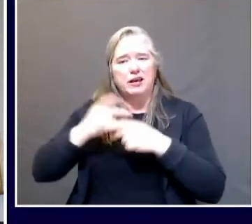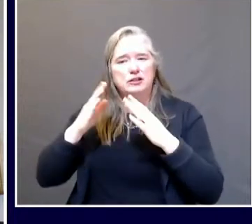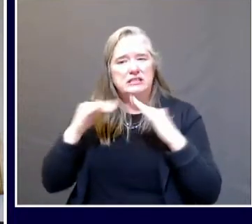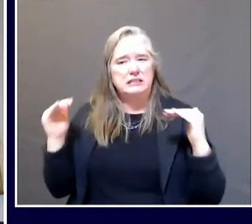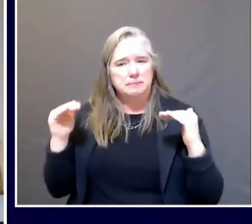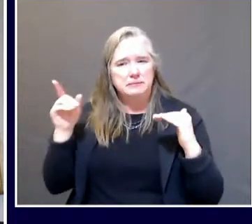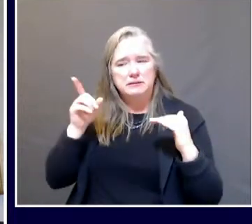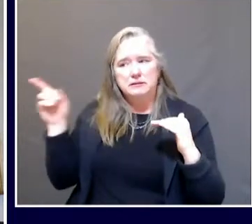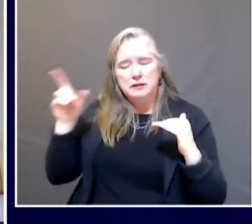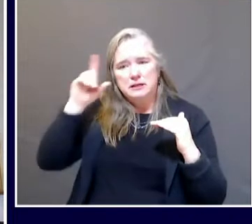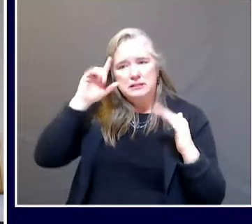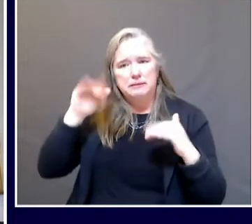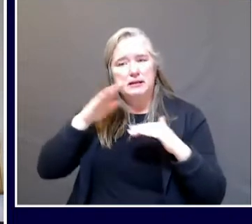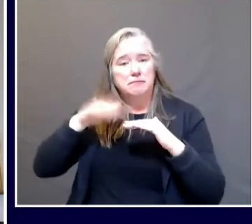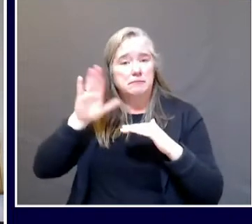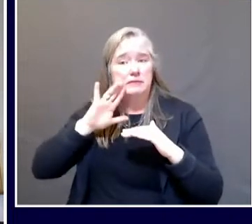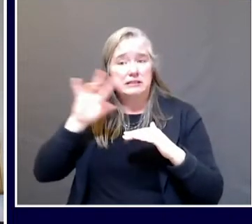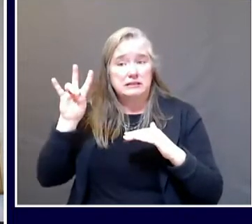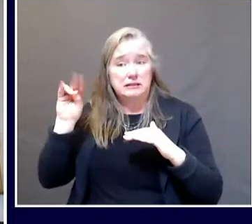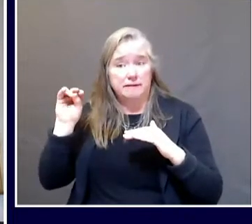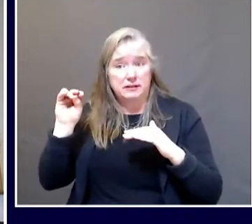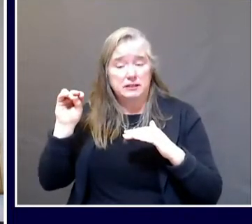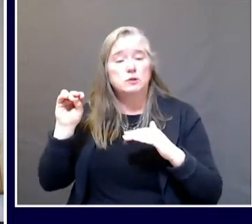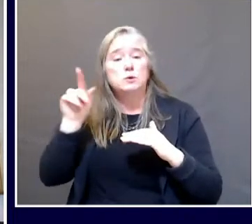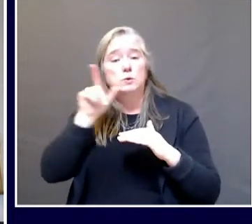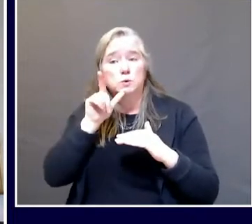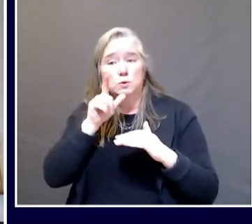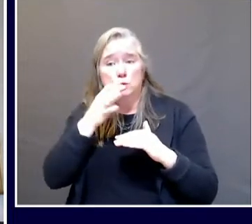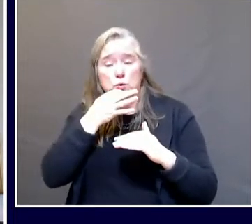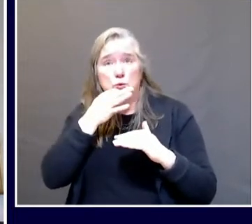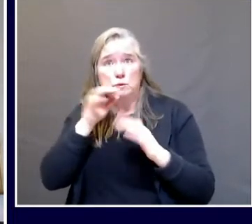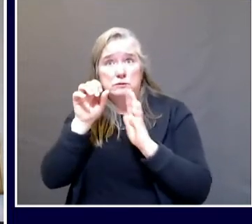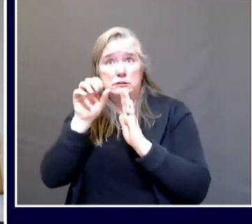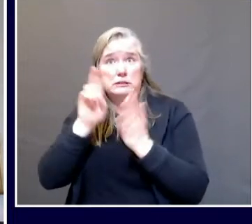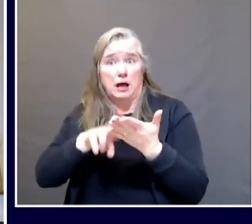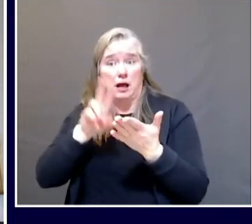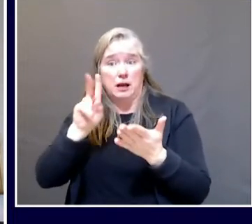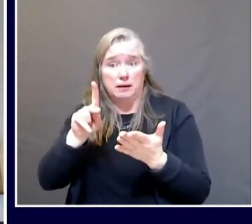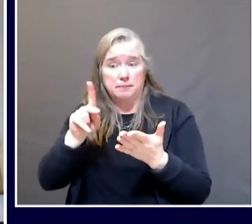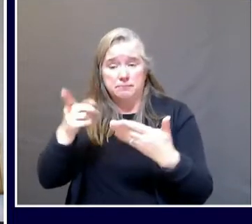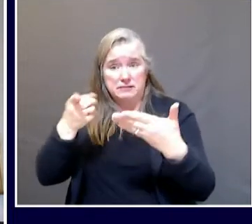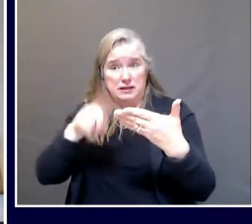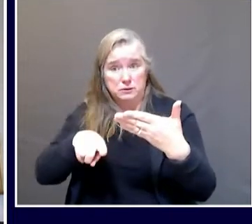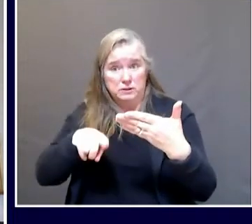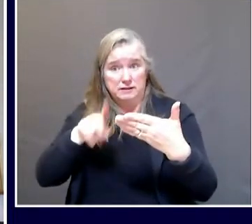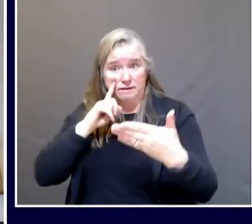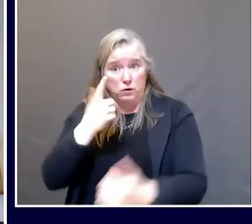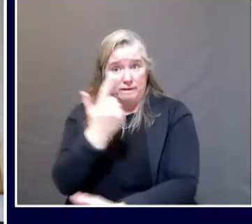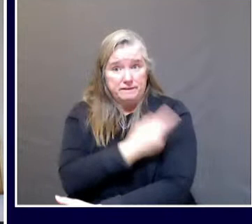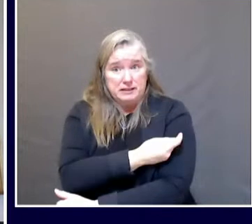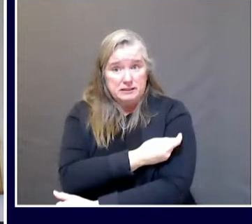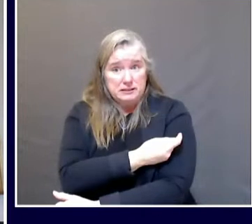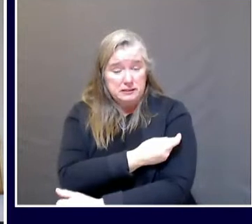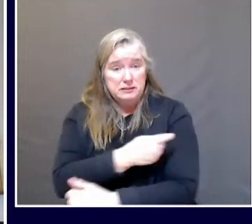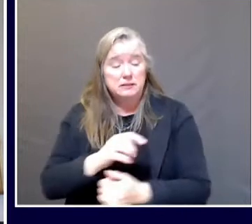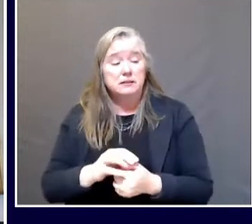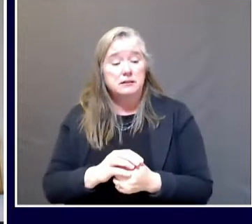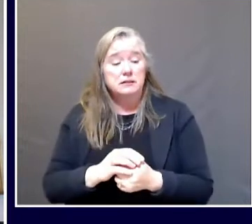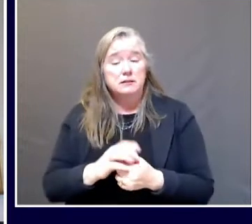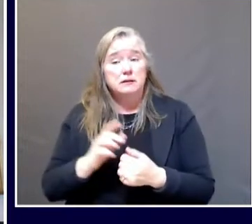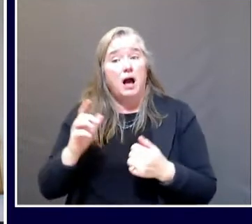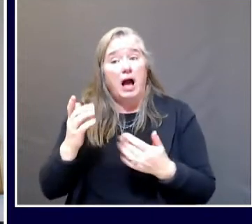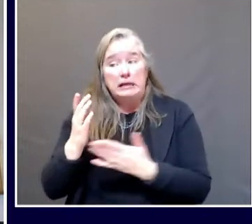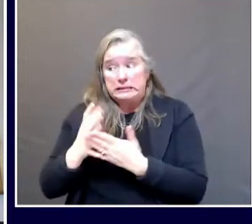people ages 70 and older can start signing up to get vaccinated as soon as next week, and some will able to get the